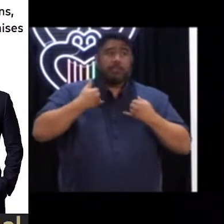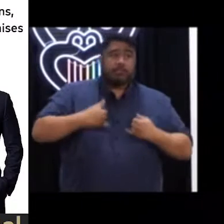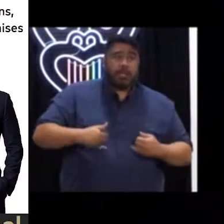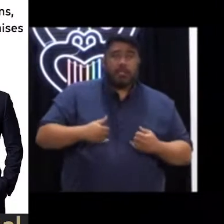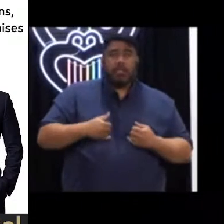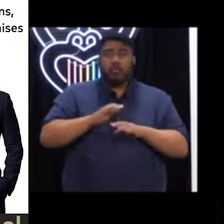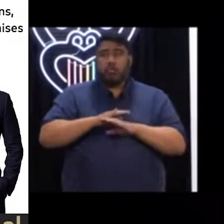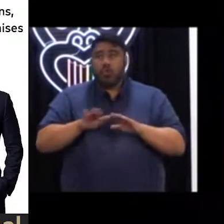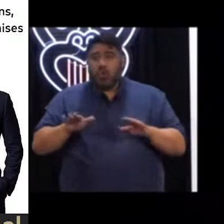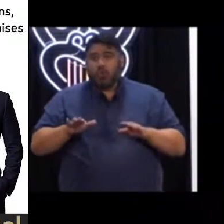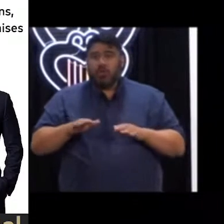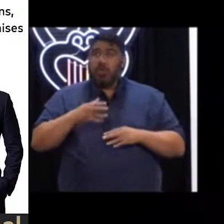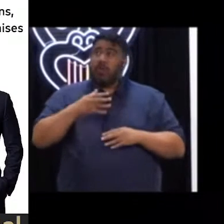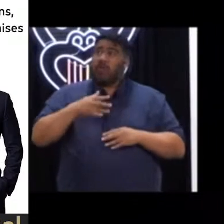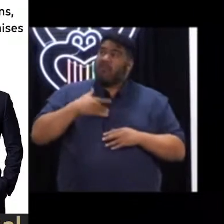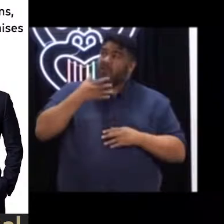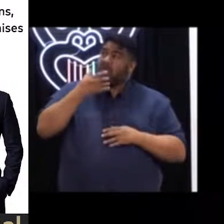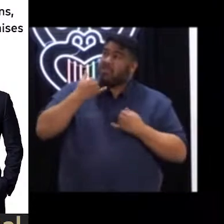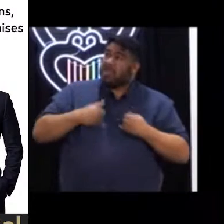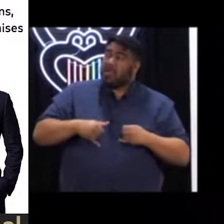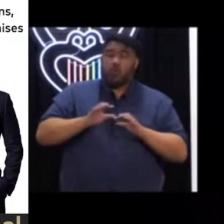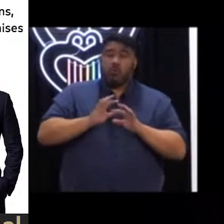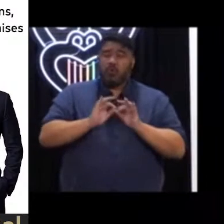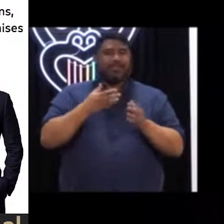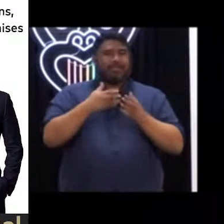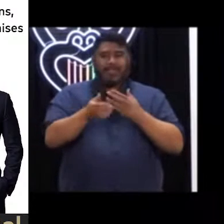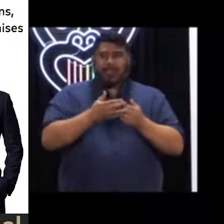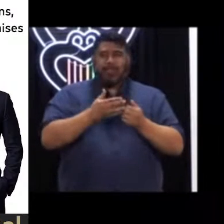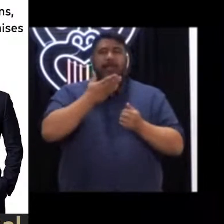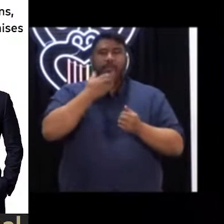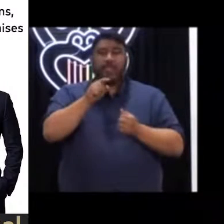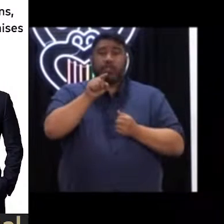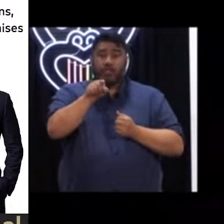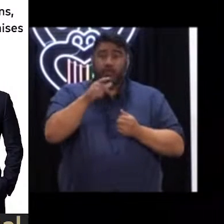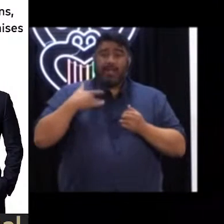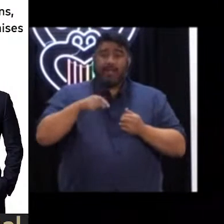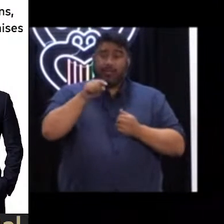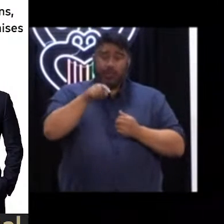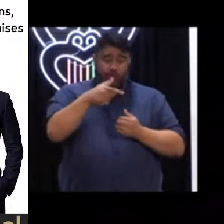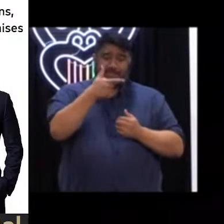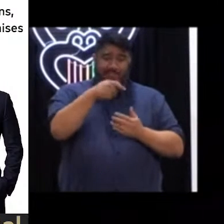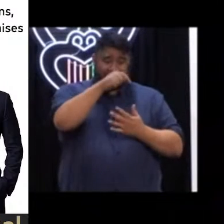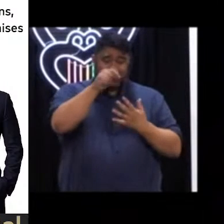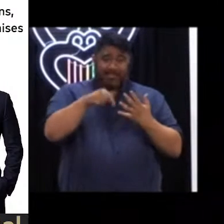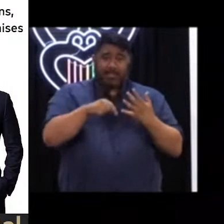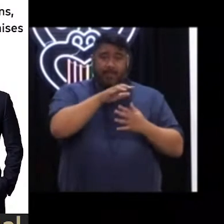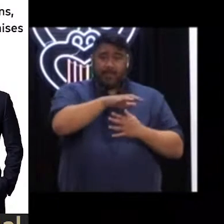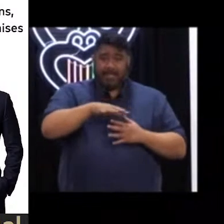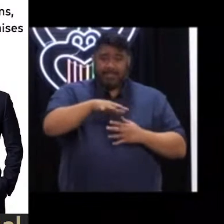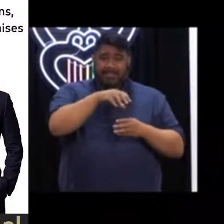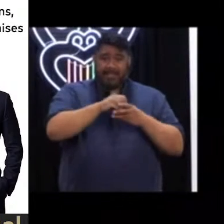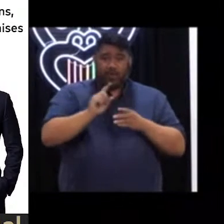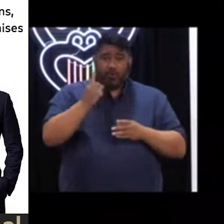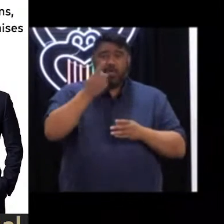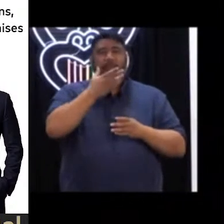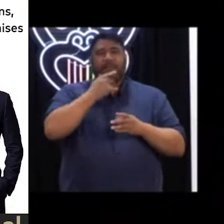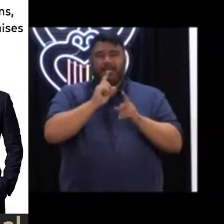would encourage you strongly to take up that invitation too. It is part of our surveillance that we are doing in these suburbs.